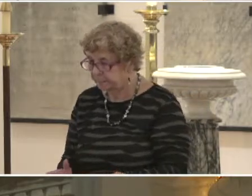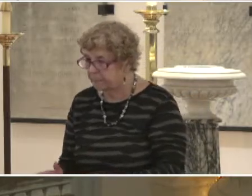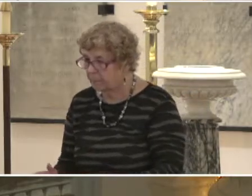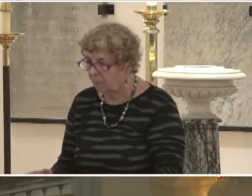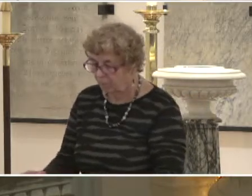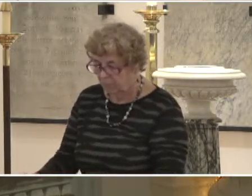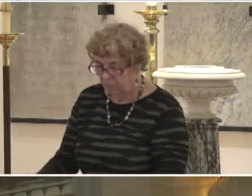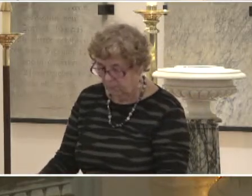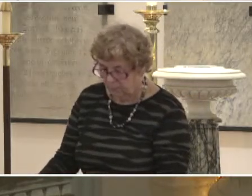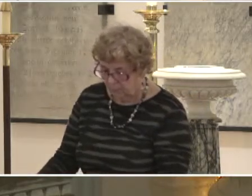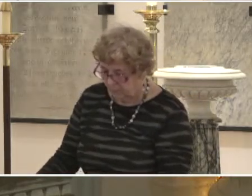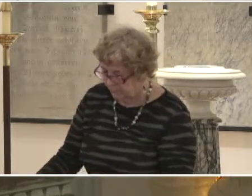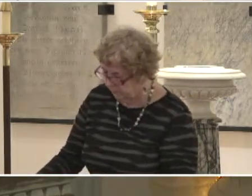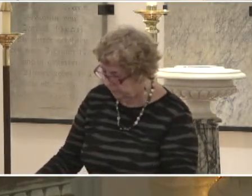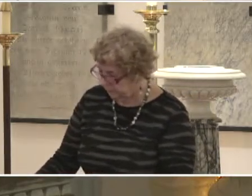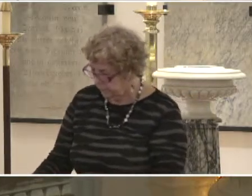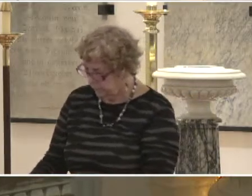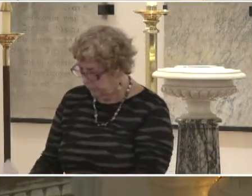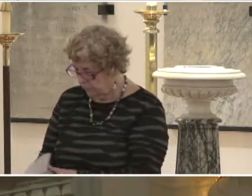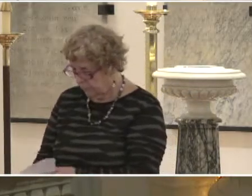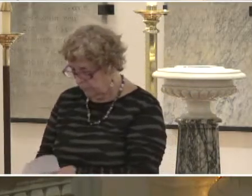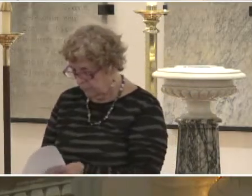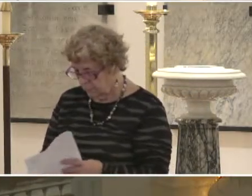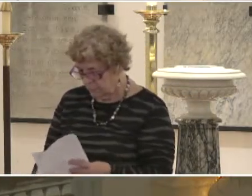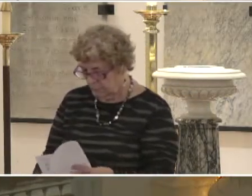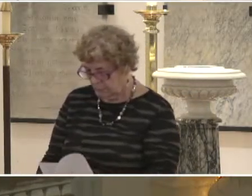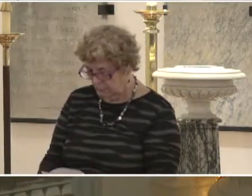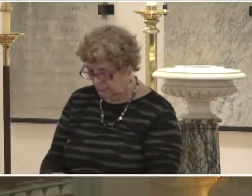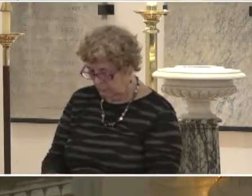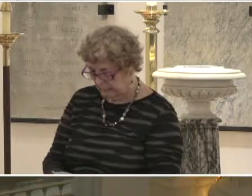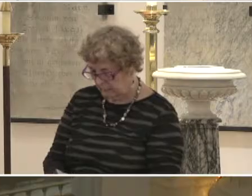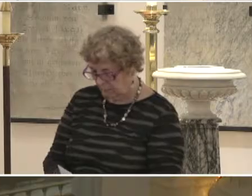The faith you've been given is enough.